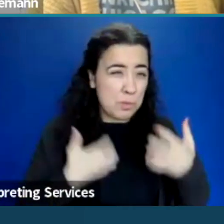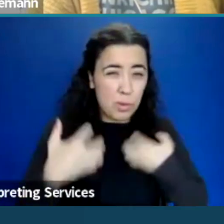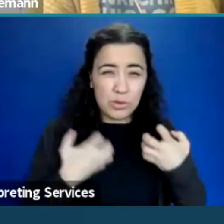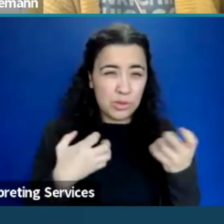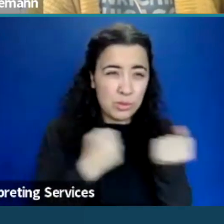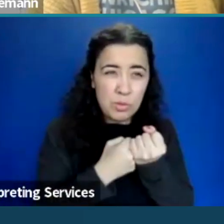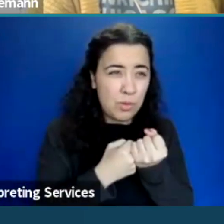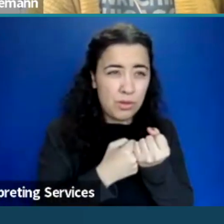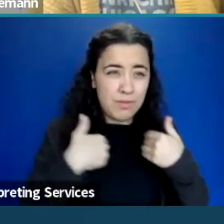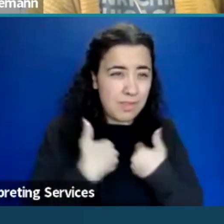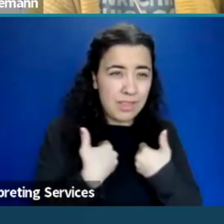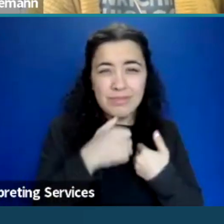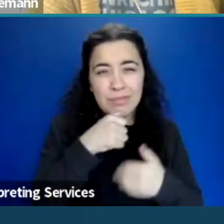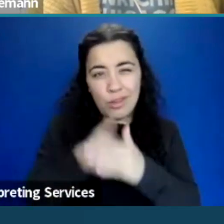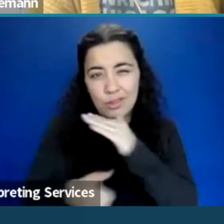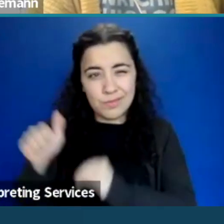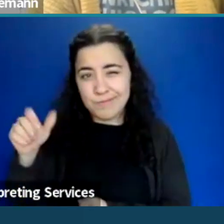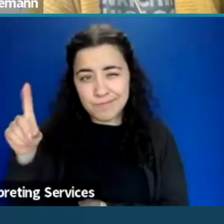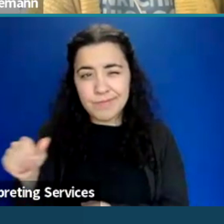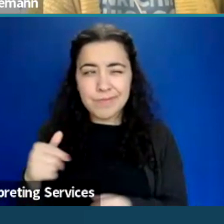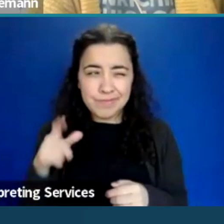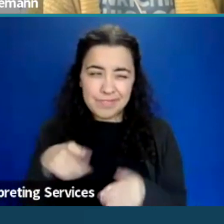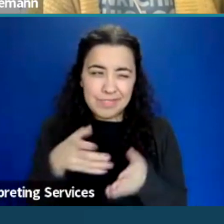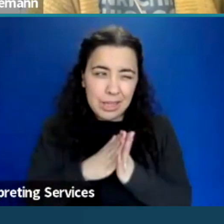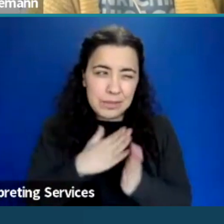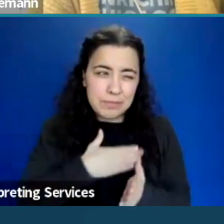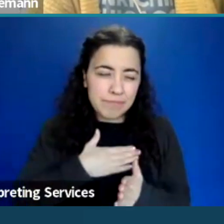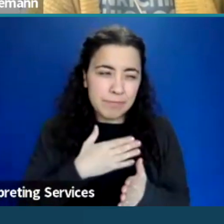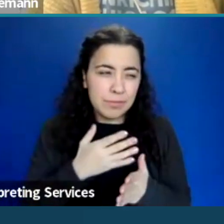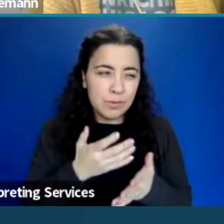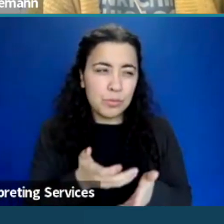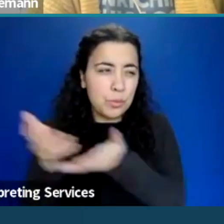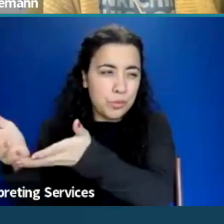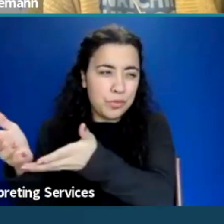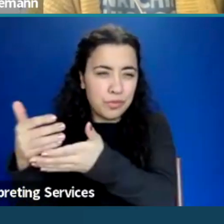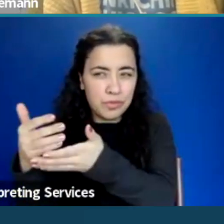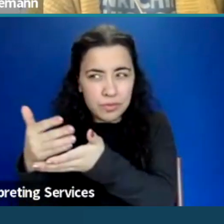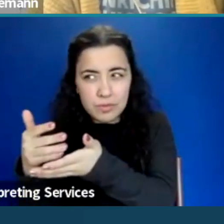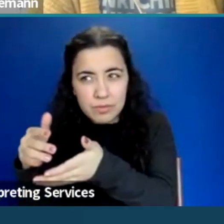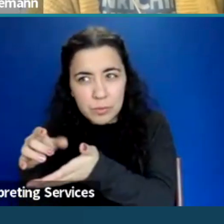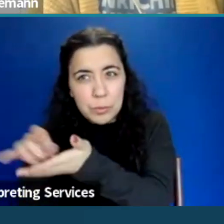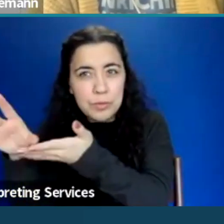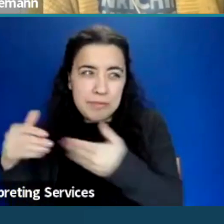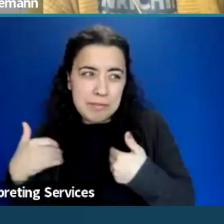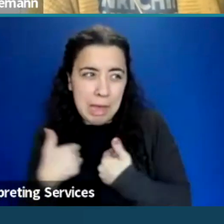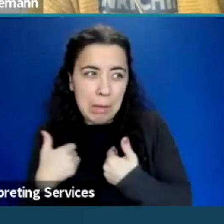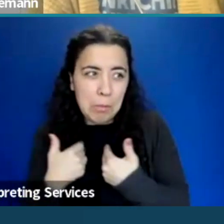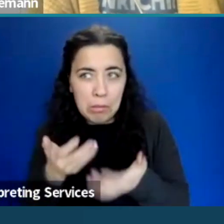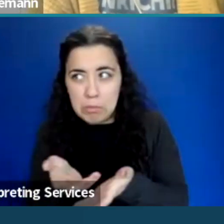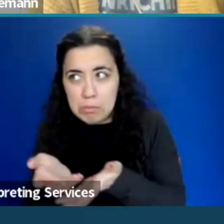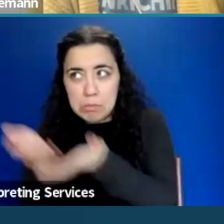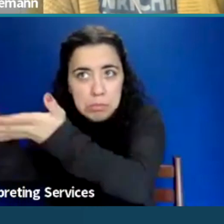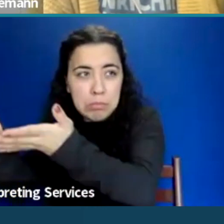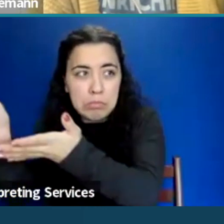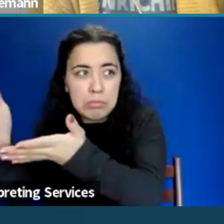not covered under those laws. So we're going to have to ask you to remove the animal and then you're welcome to come back. And again, at that point, it's